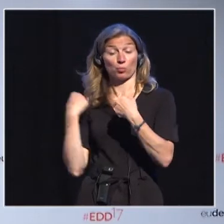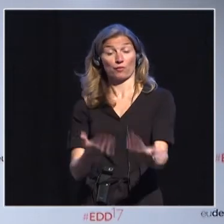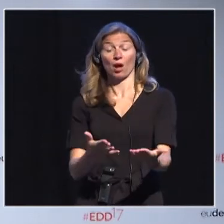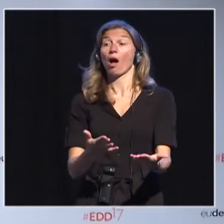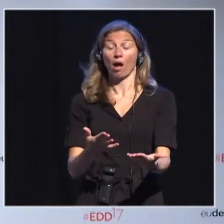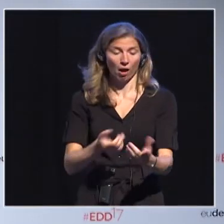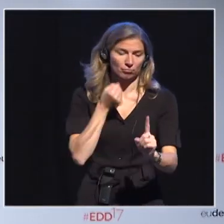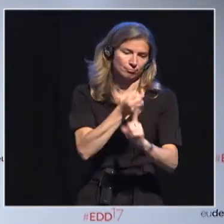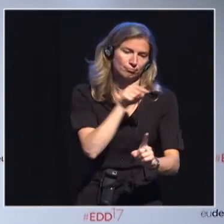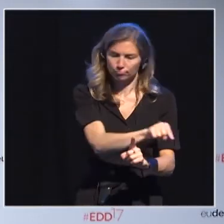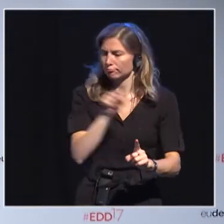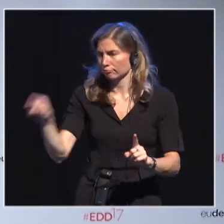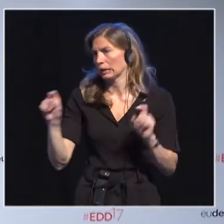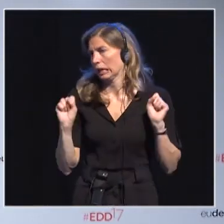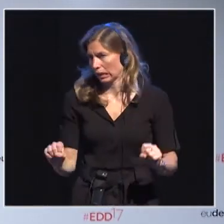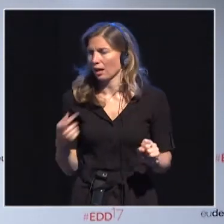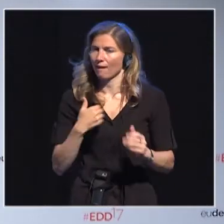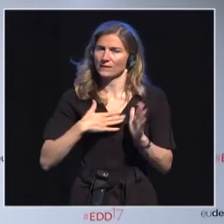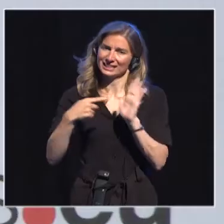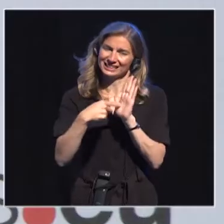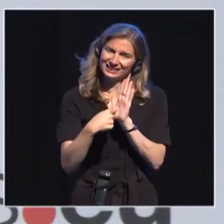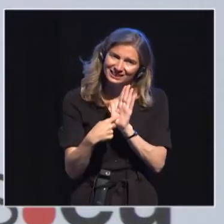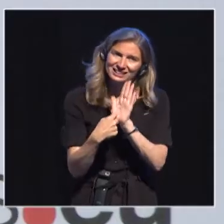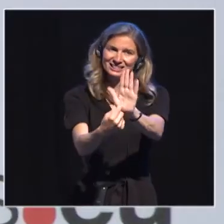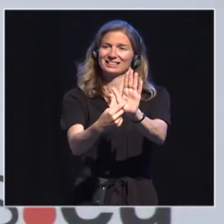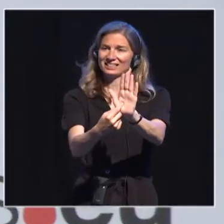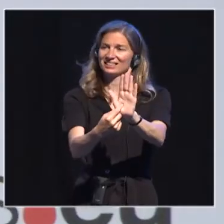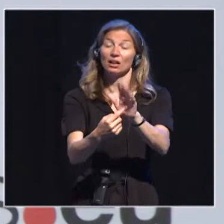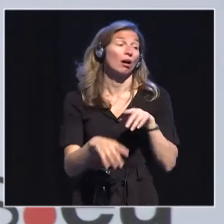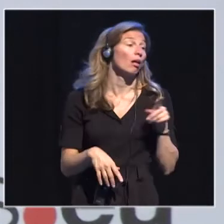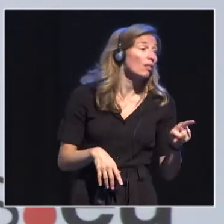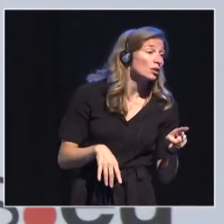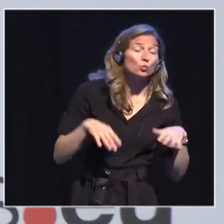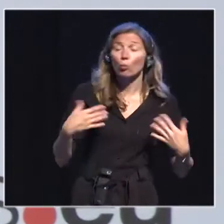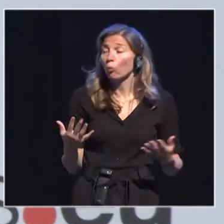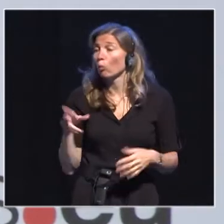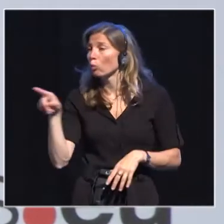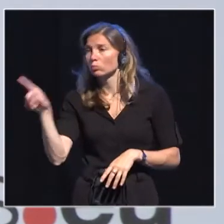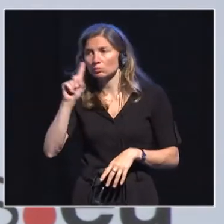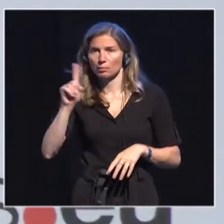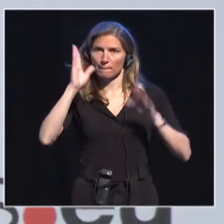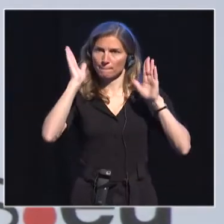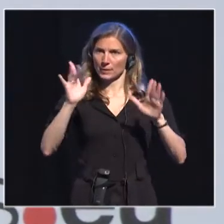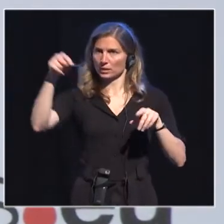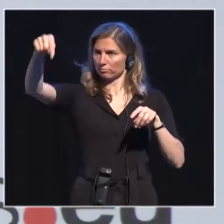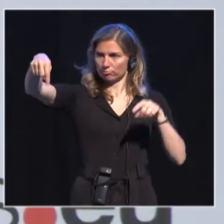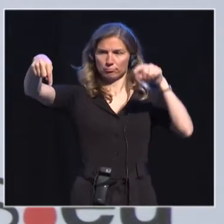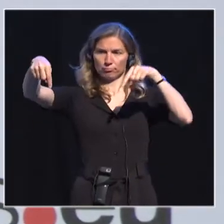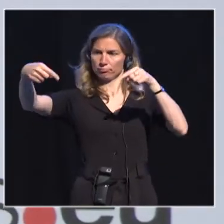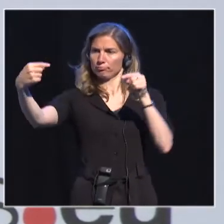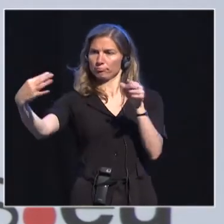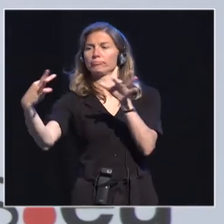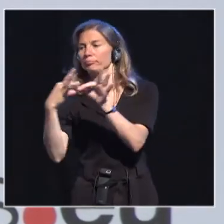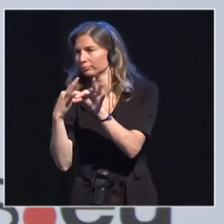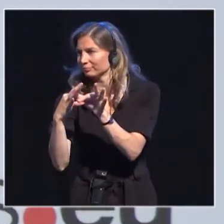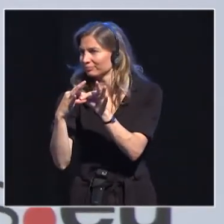can have an impact. So I wanted to stress this point. It's not this or that. The stars have to be aligned. We know a few